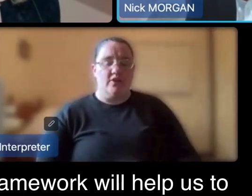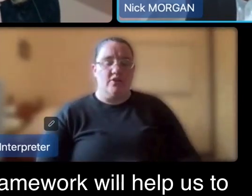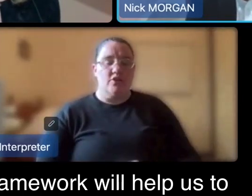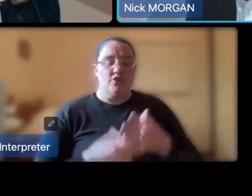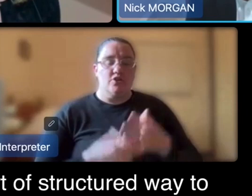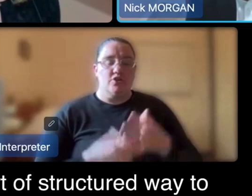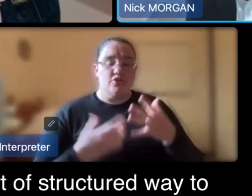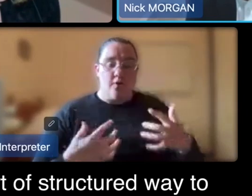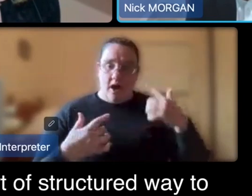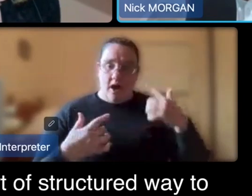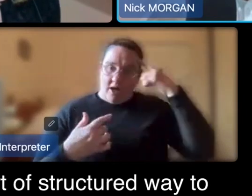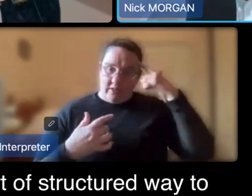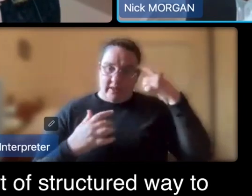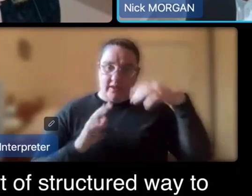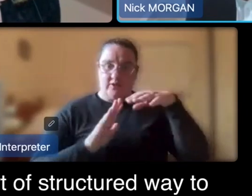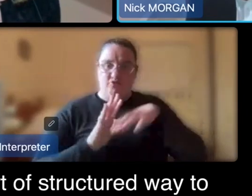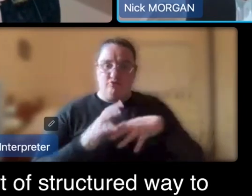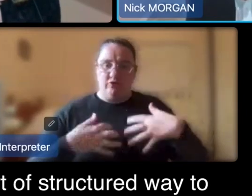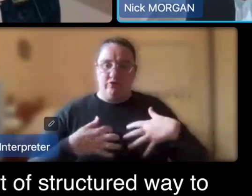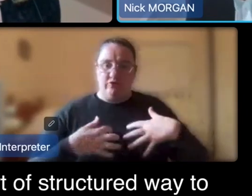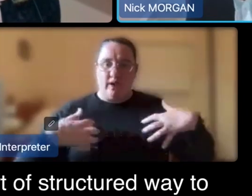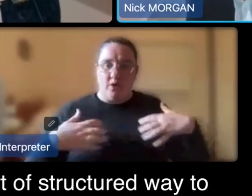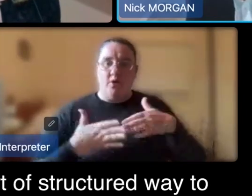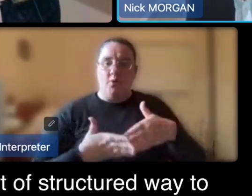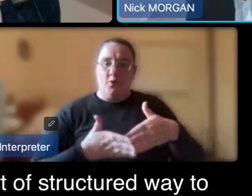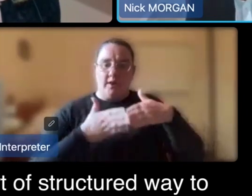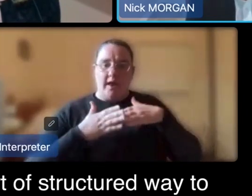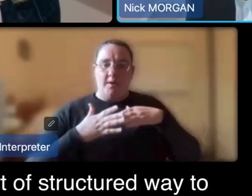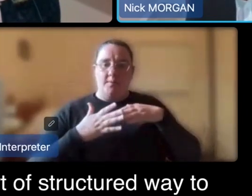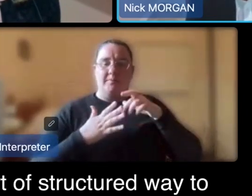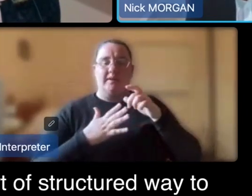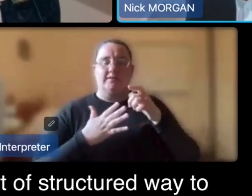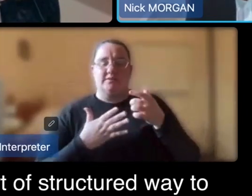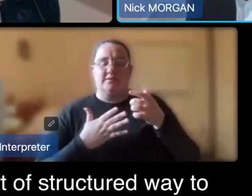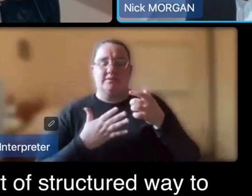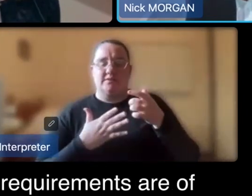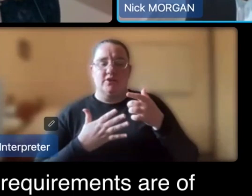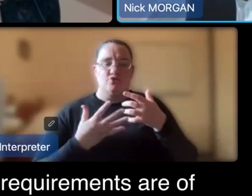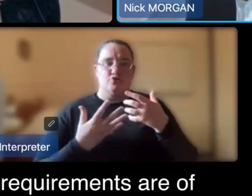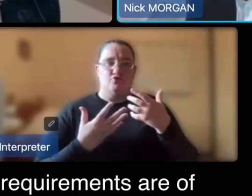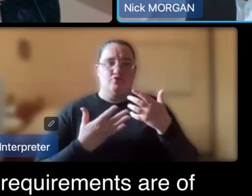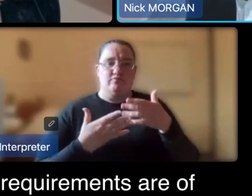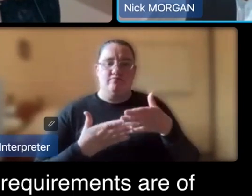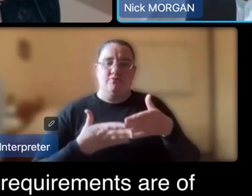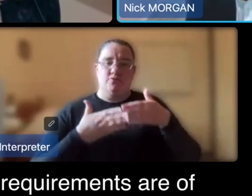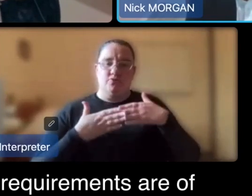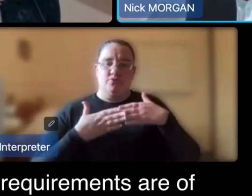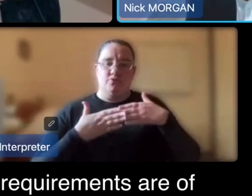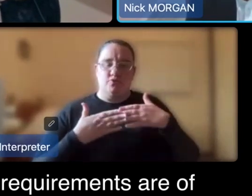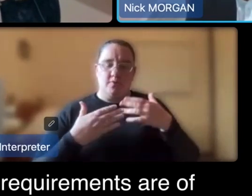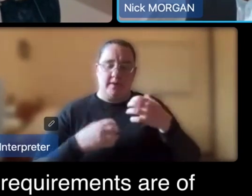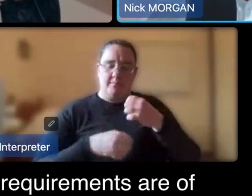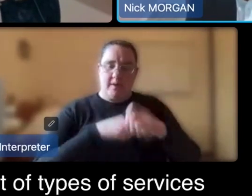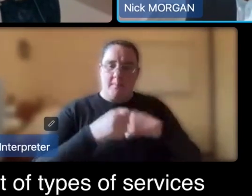framework will help us to be able to do that in a more in a sort of structured way to be clear about what